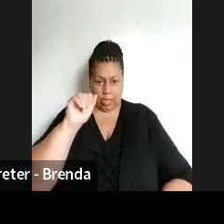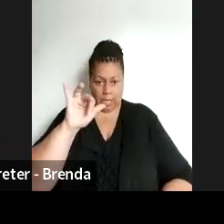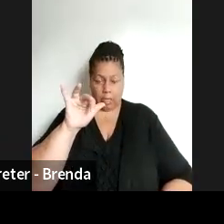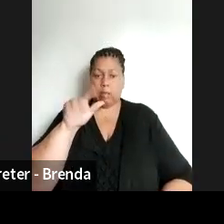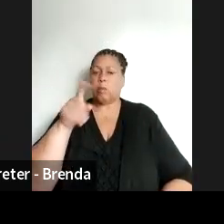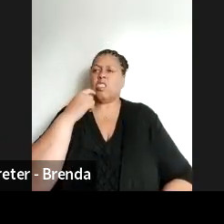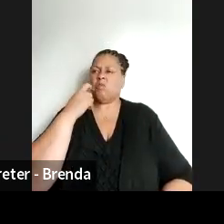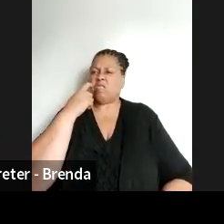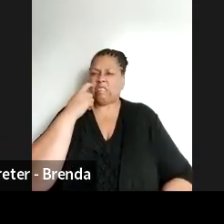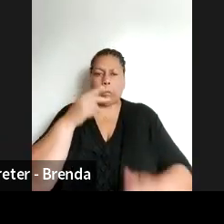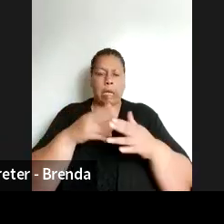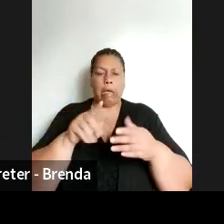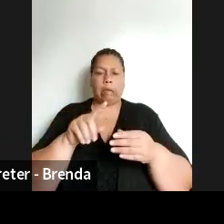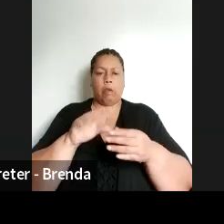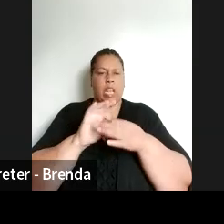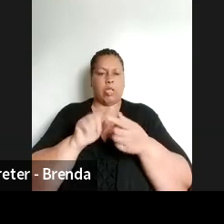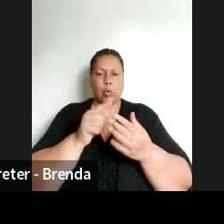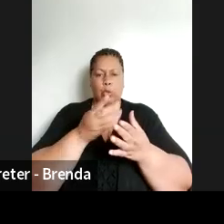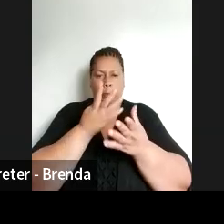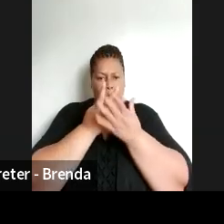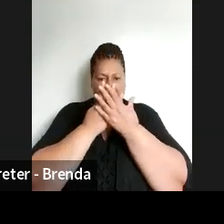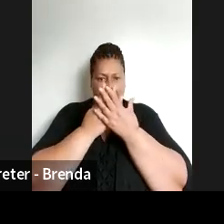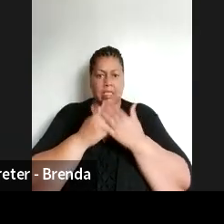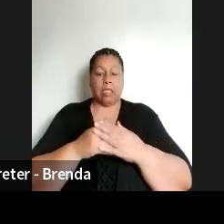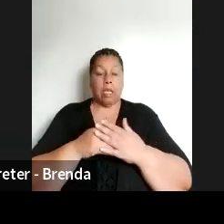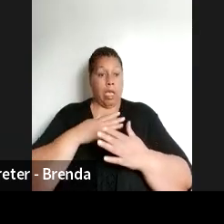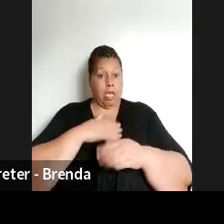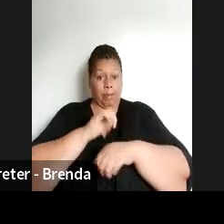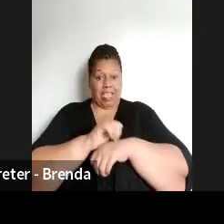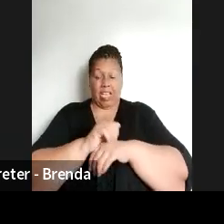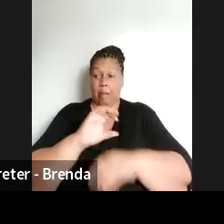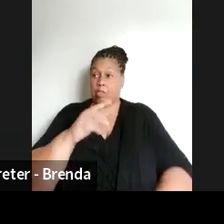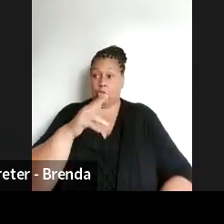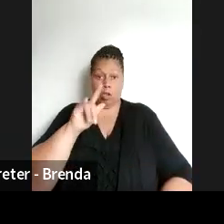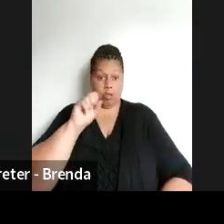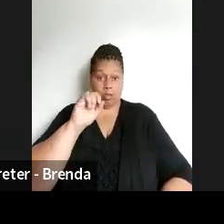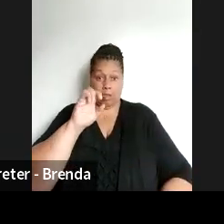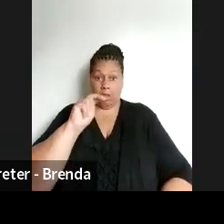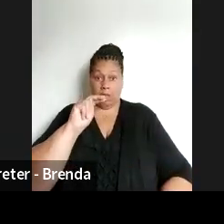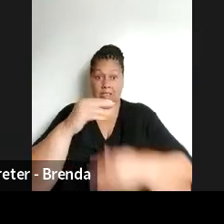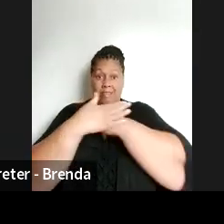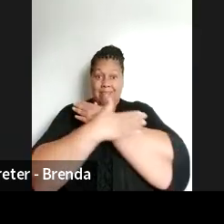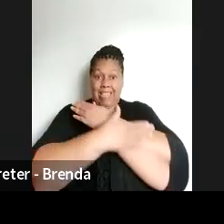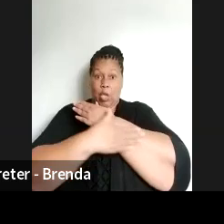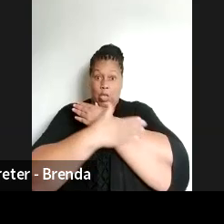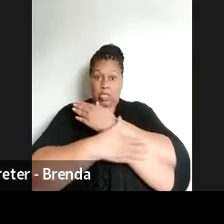prisons. So at my job at the Charleston County Sheriff's Office, the